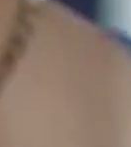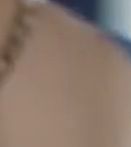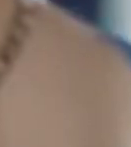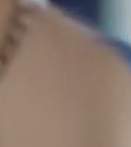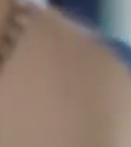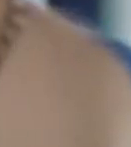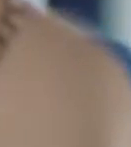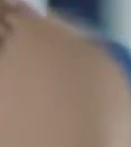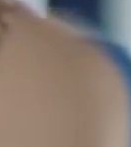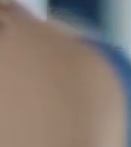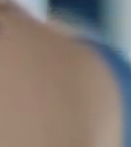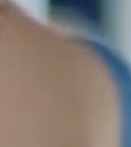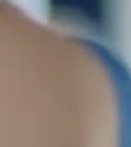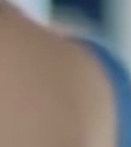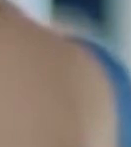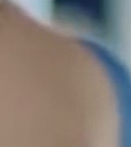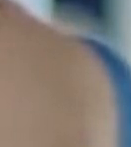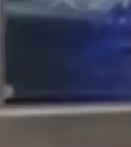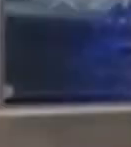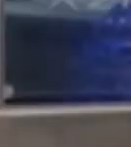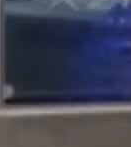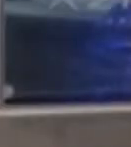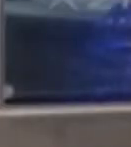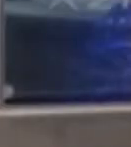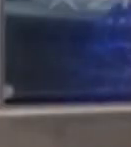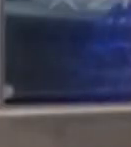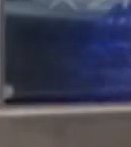We'll no longer be in the magazine now.